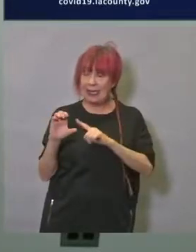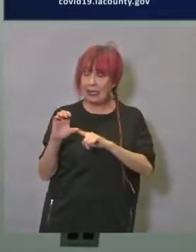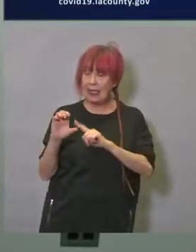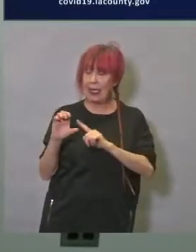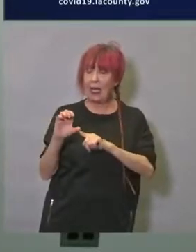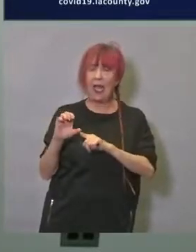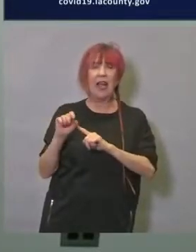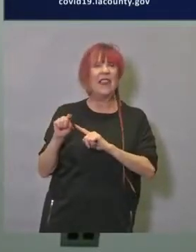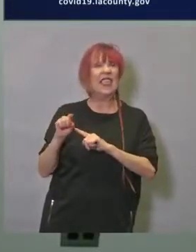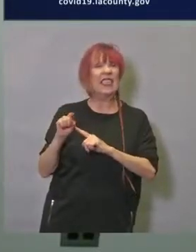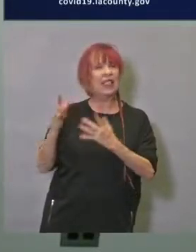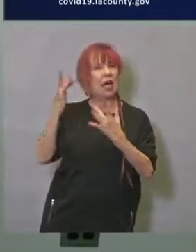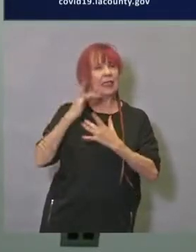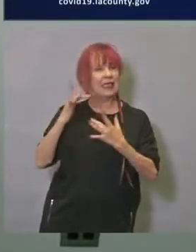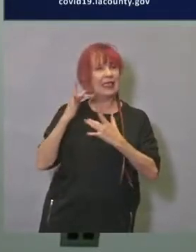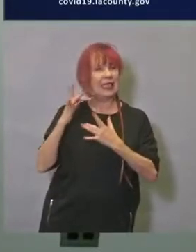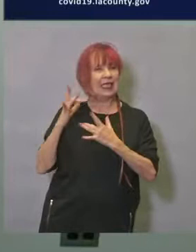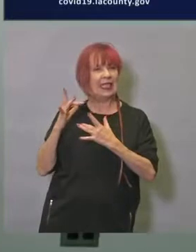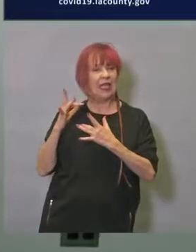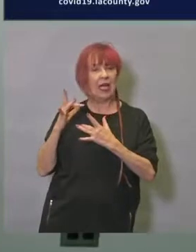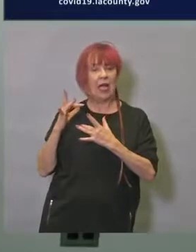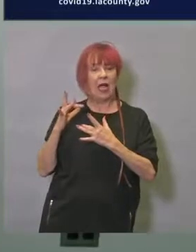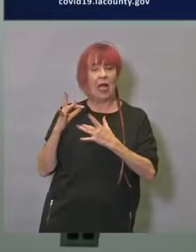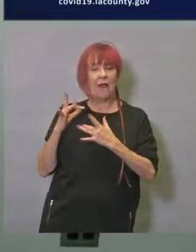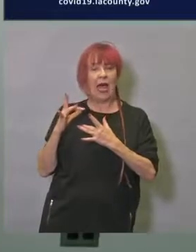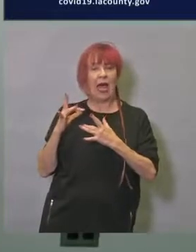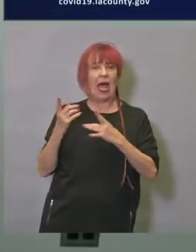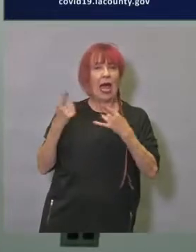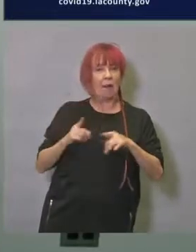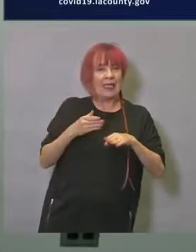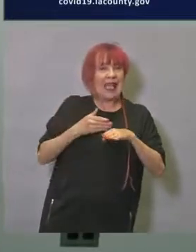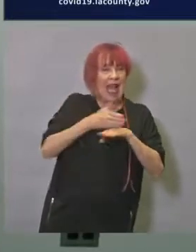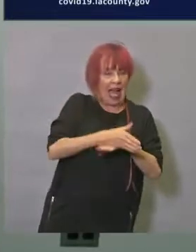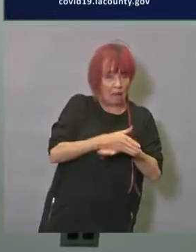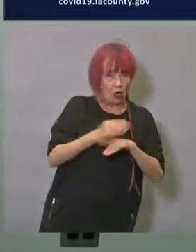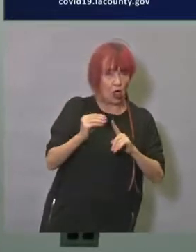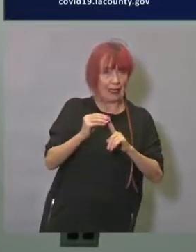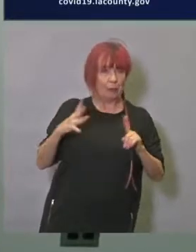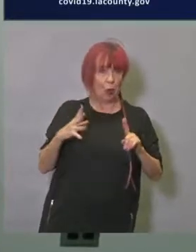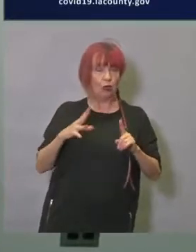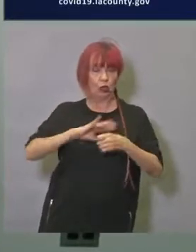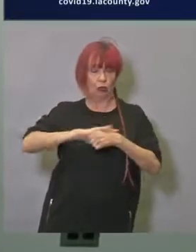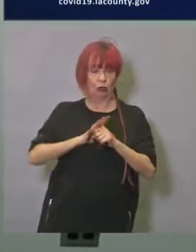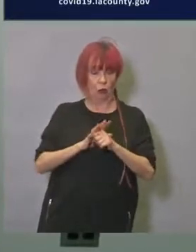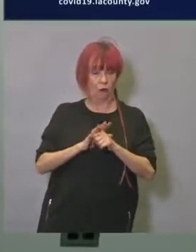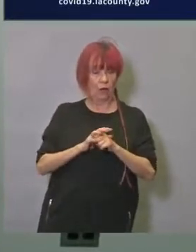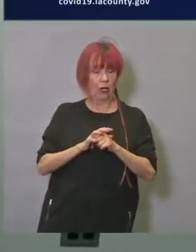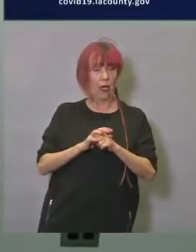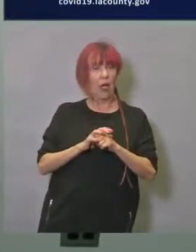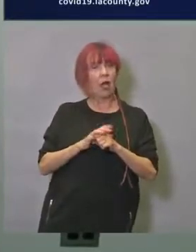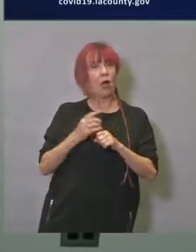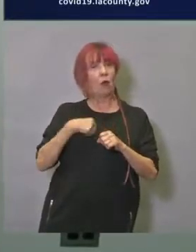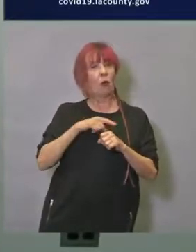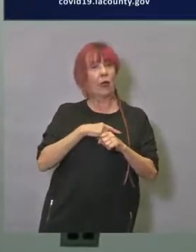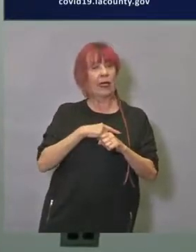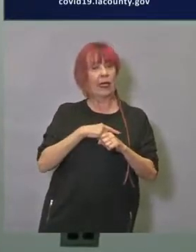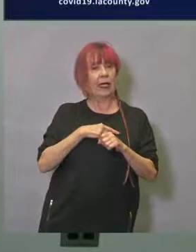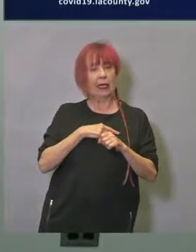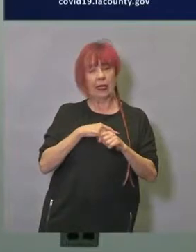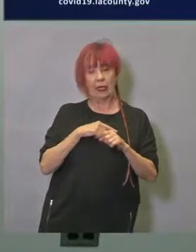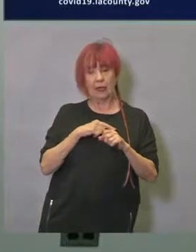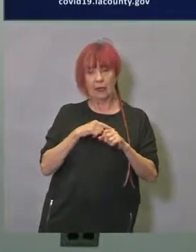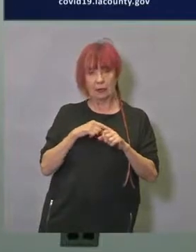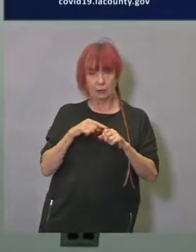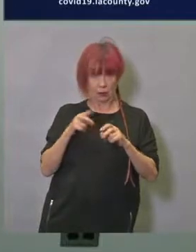a disease that follows an earlier exposure to COVID-19, we saw, as we